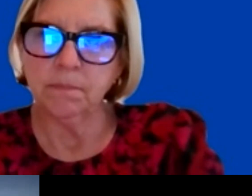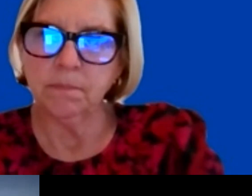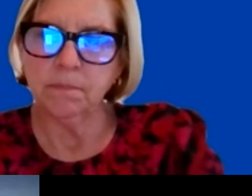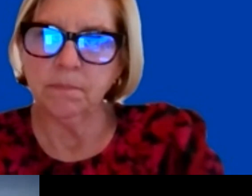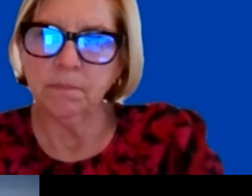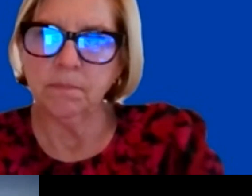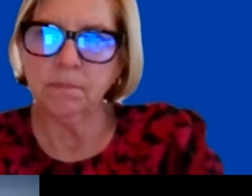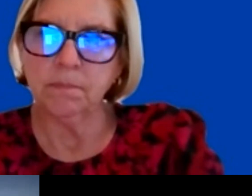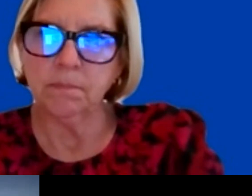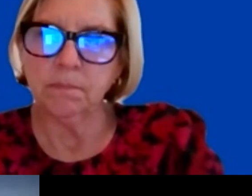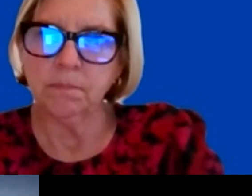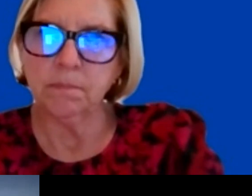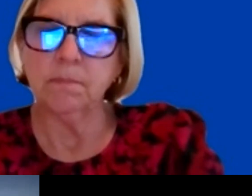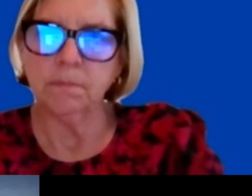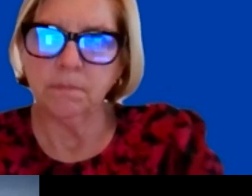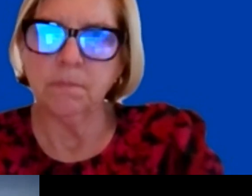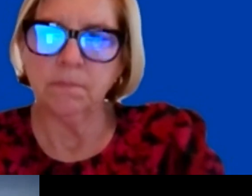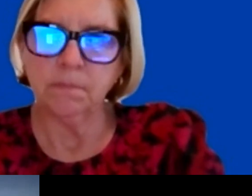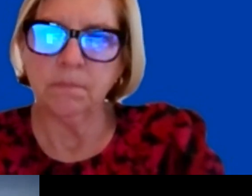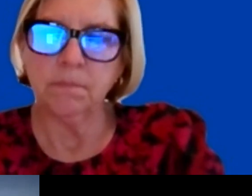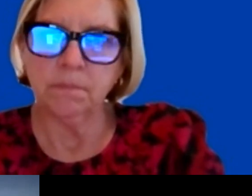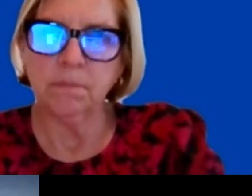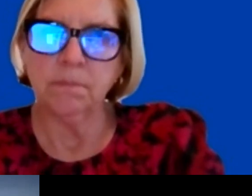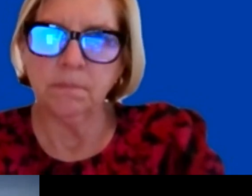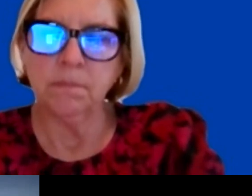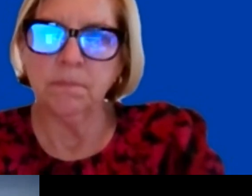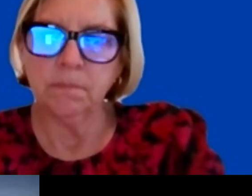requirements and then going beyond. Thank you.